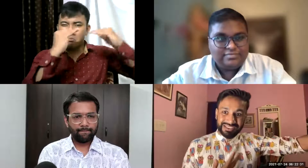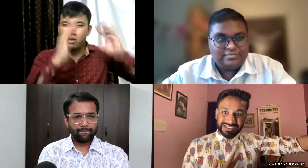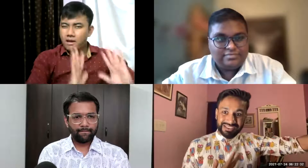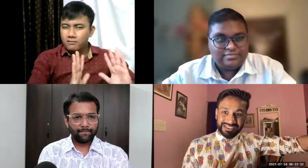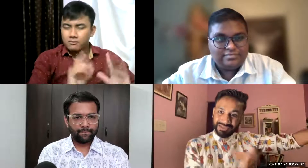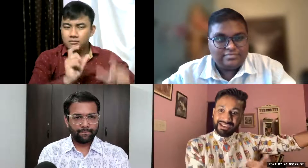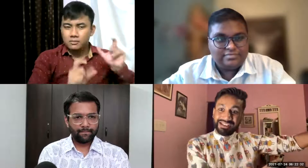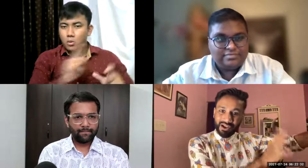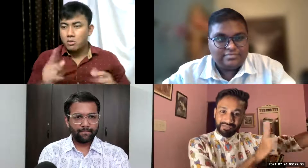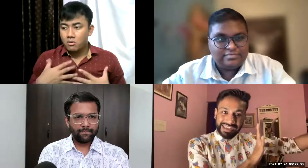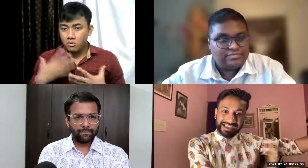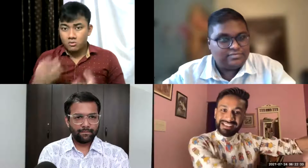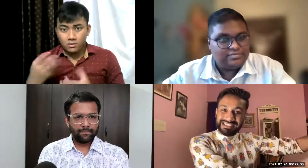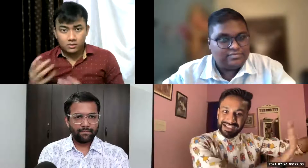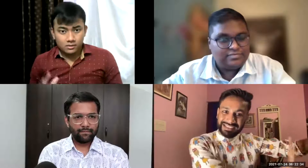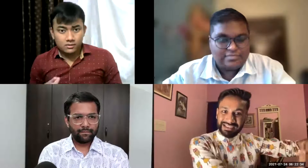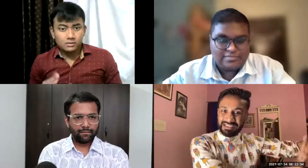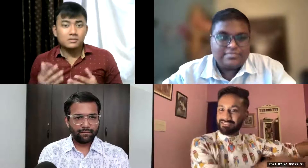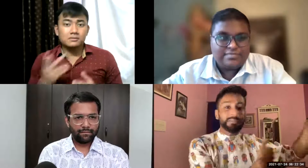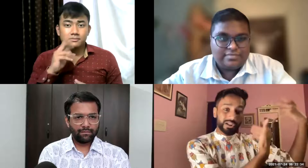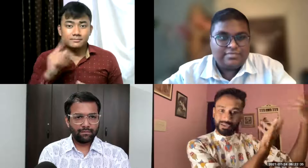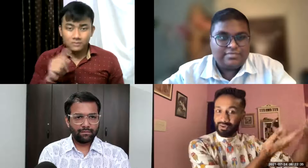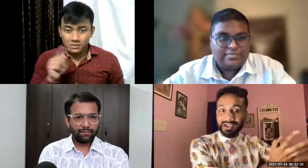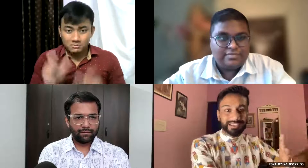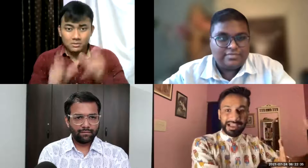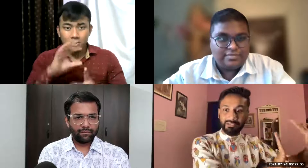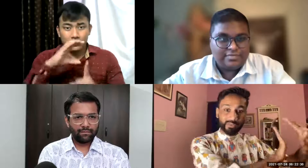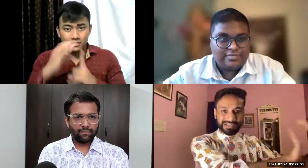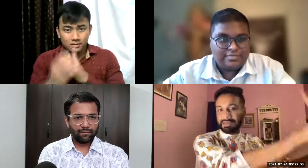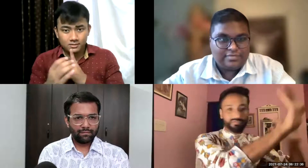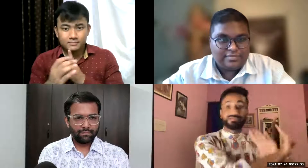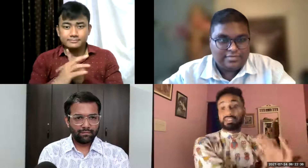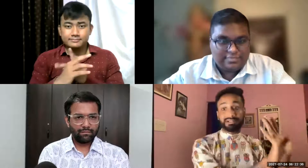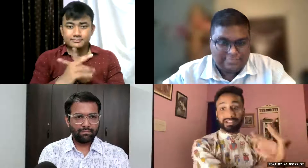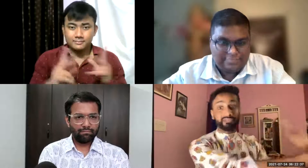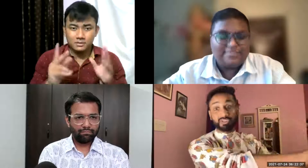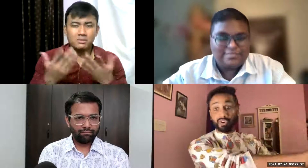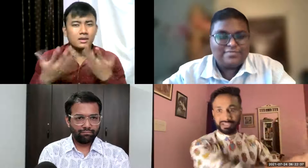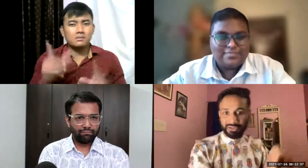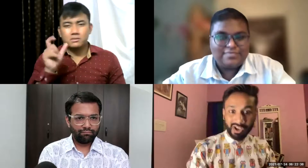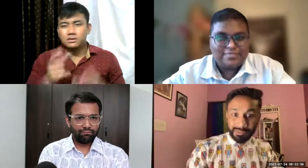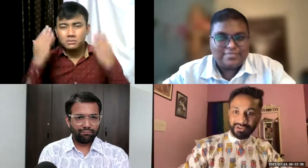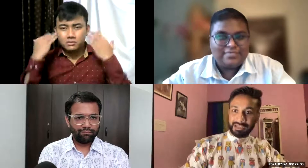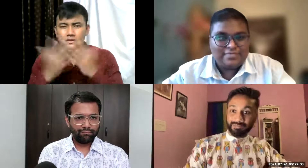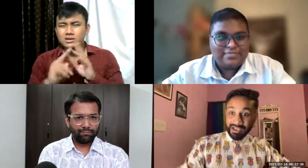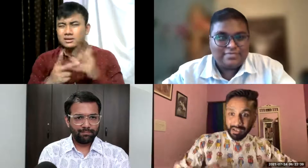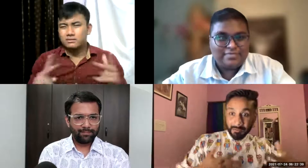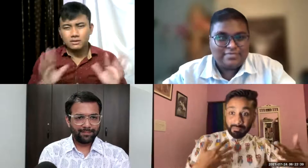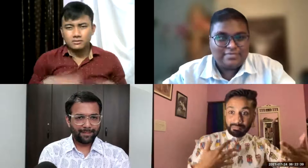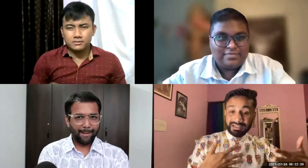which resonates of the decadence culture of the Nawab, also the kind of Muslim, which right now we do not need to talk about